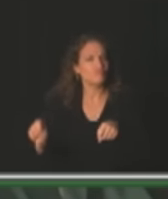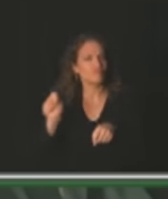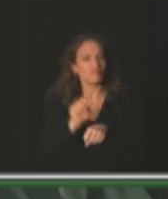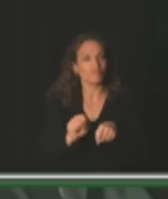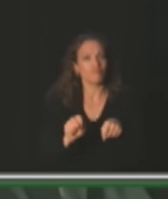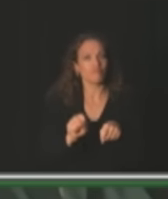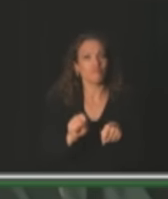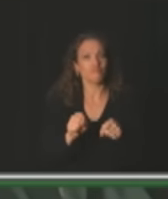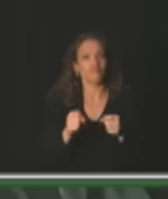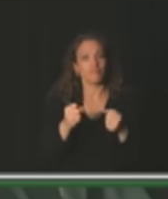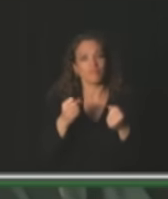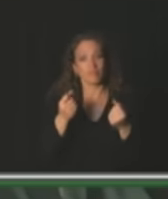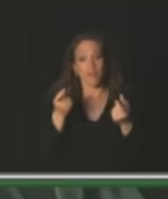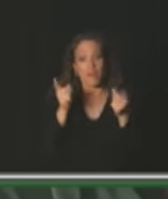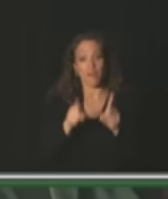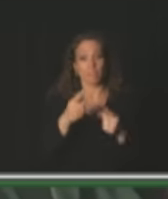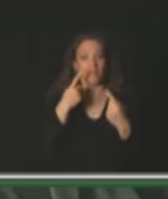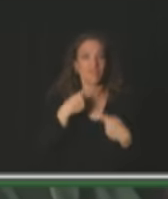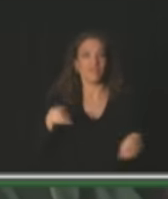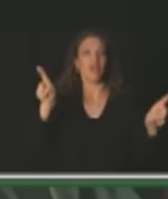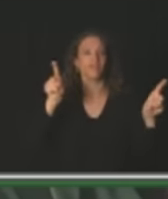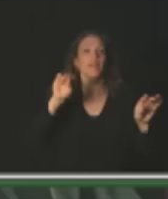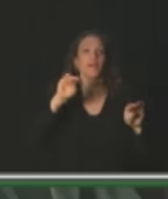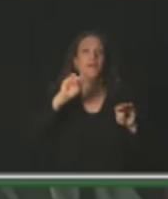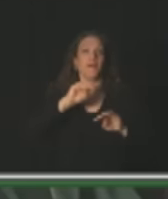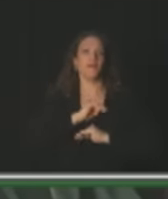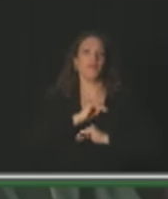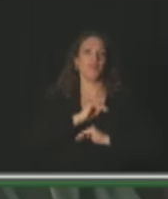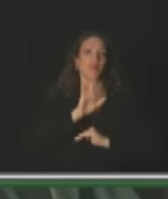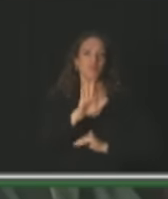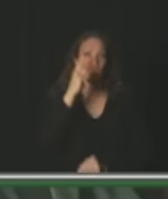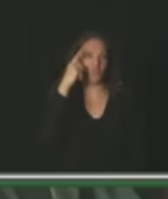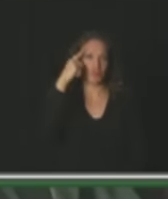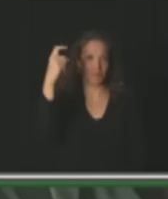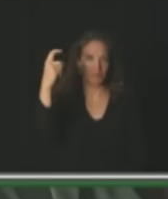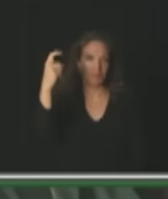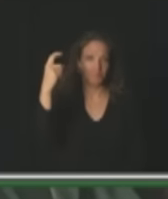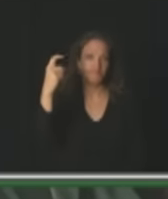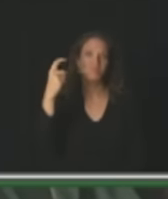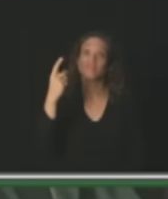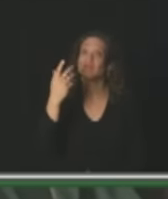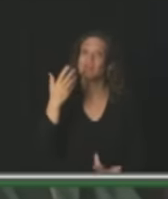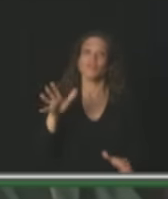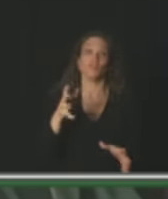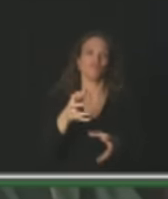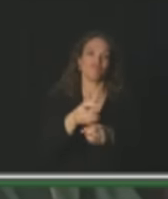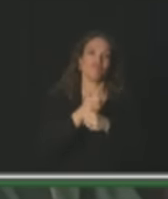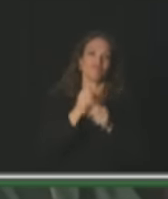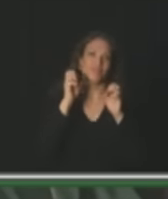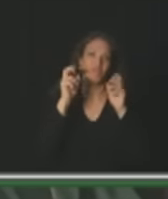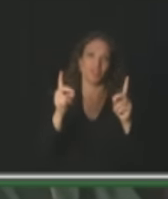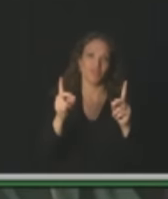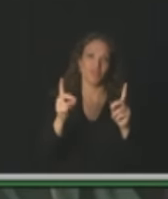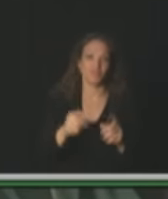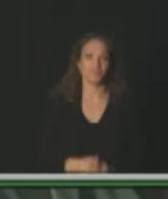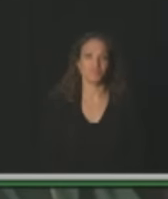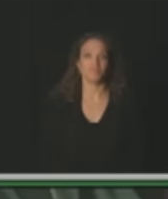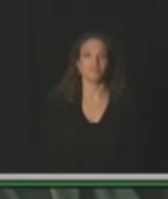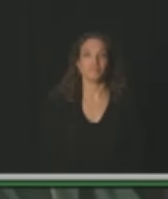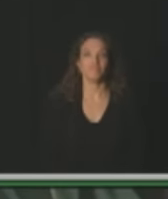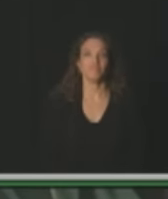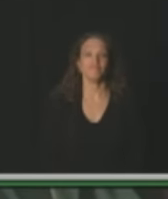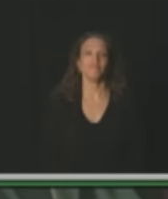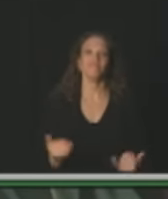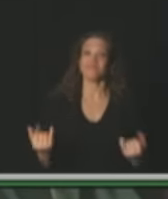to finally reach your dreams, the dreams of an education. Today is also a great day